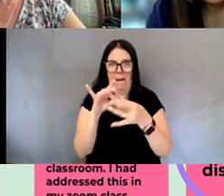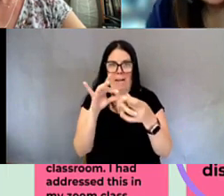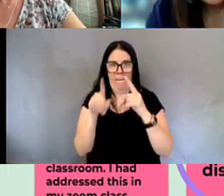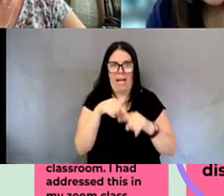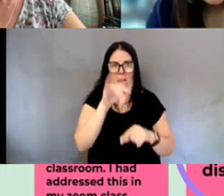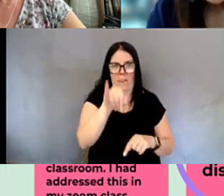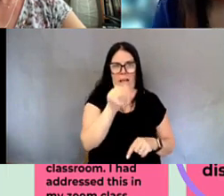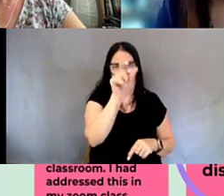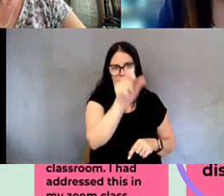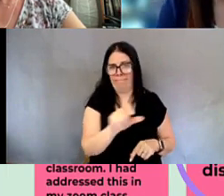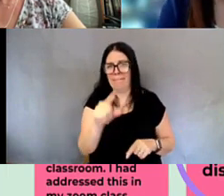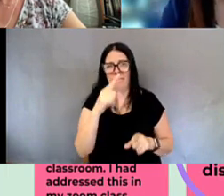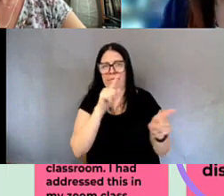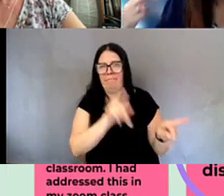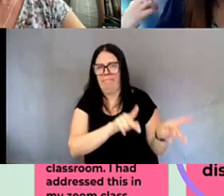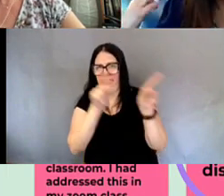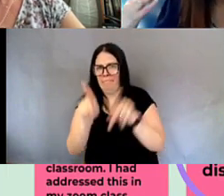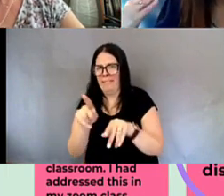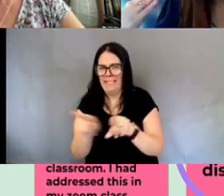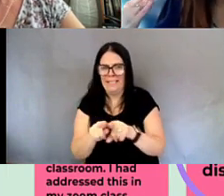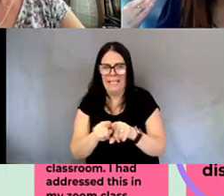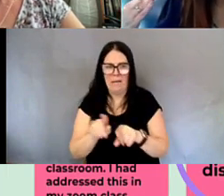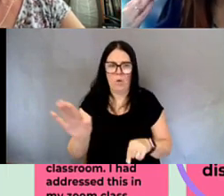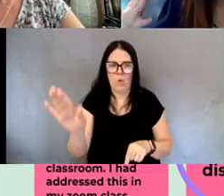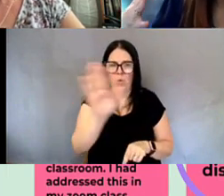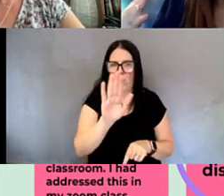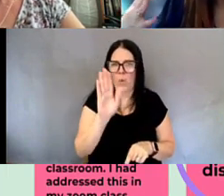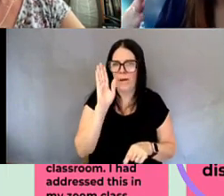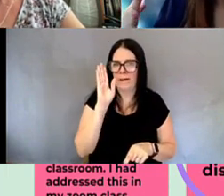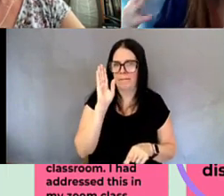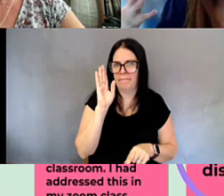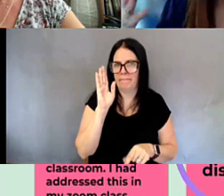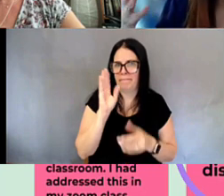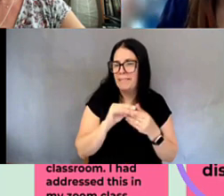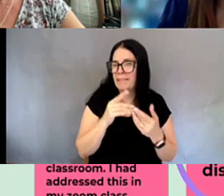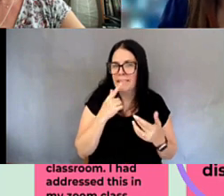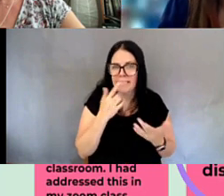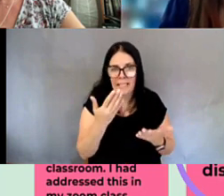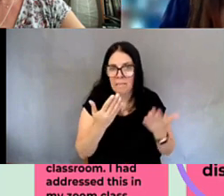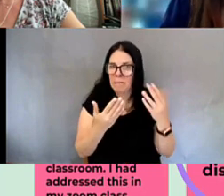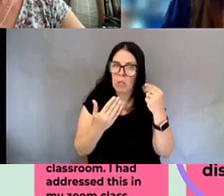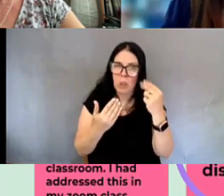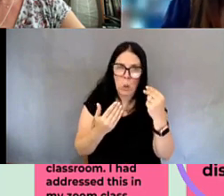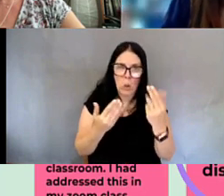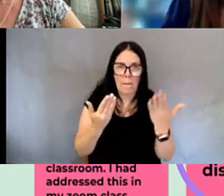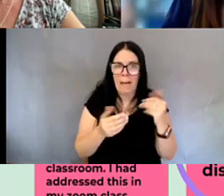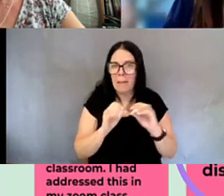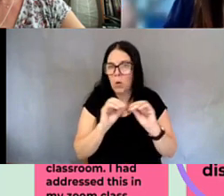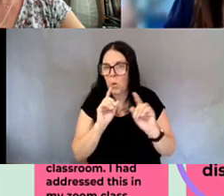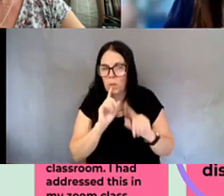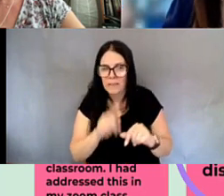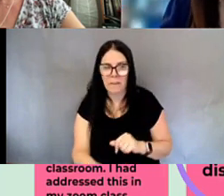very akin to your likely no, probably not responses. We did it